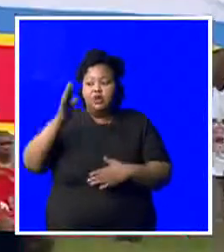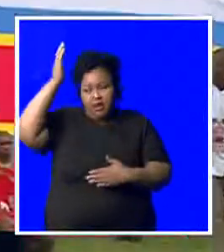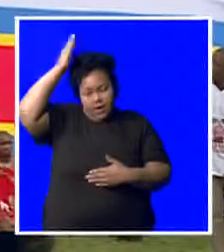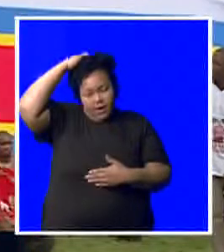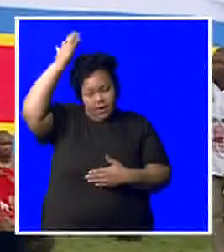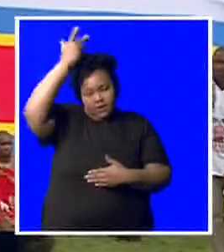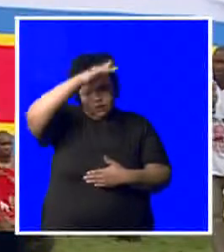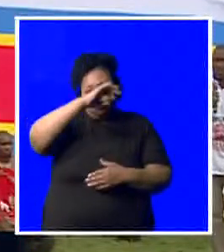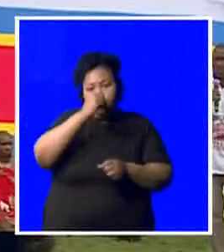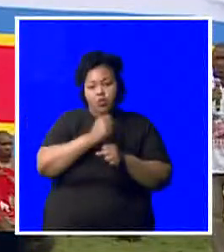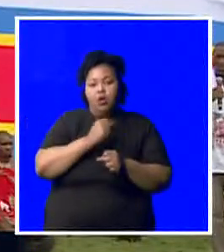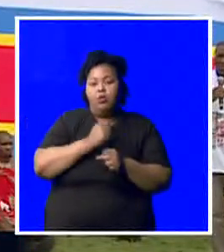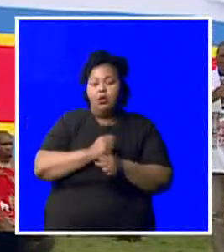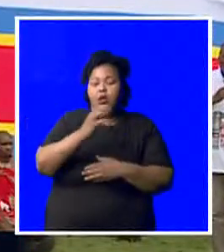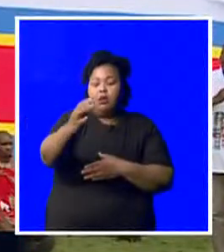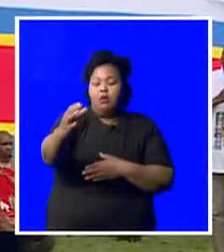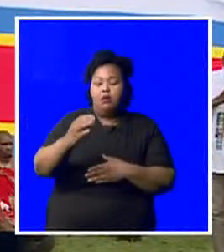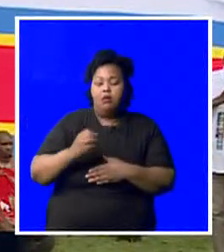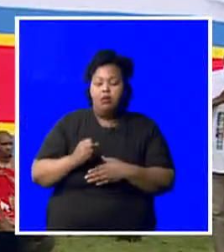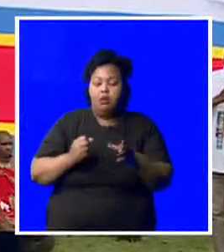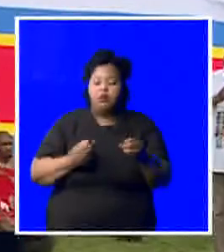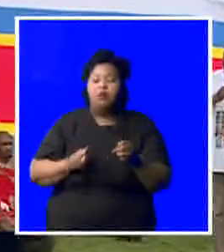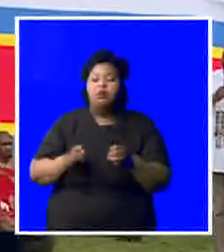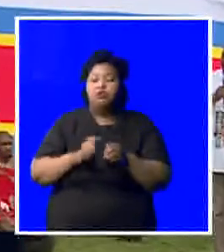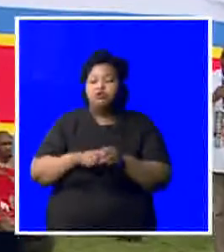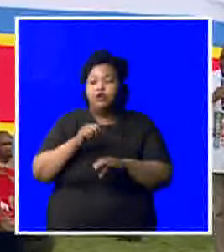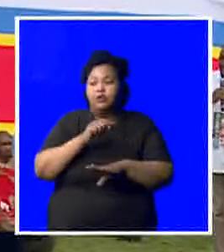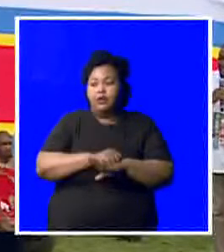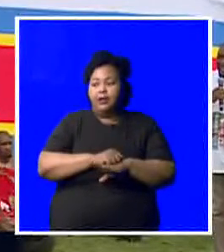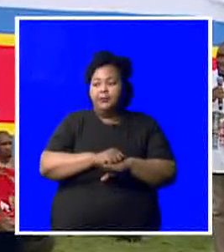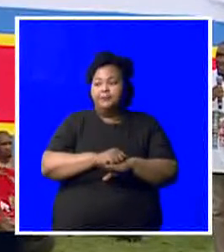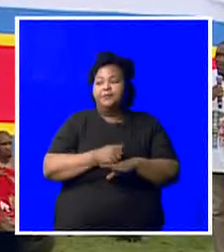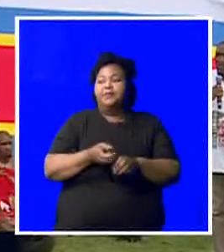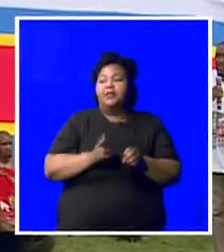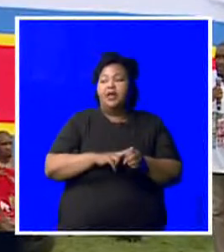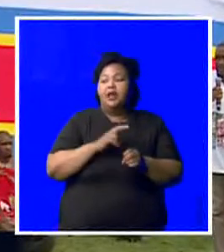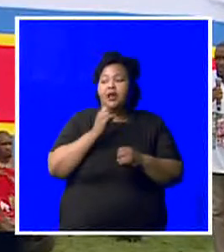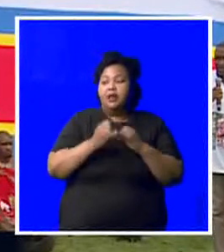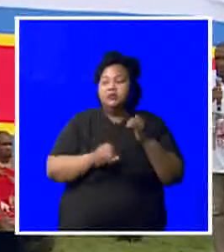imsebenzi silo sikhulu ngiloko lokuncane sicela ke kokugcina